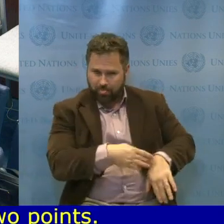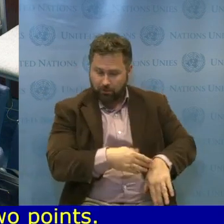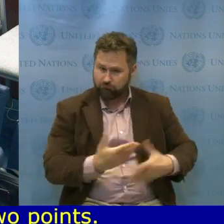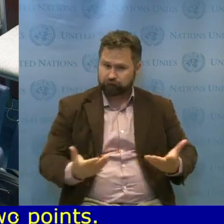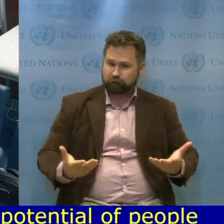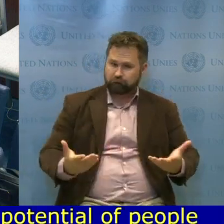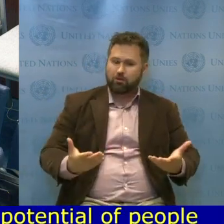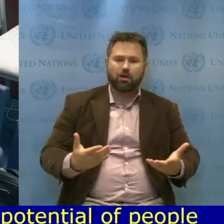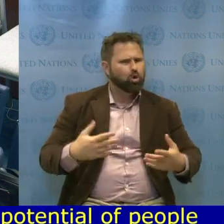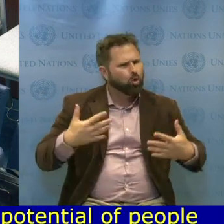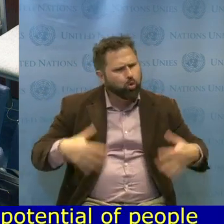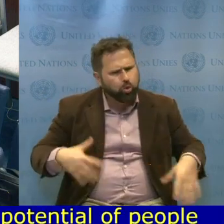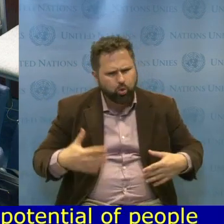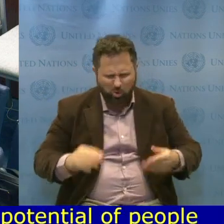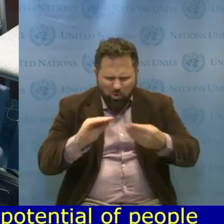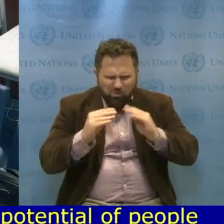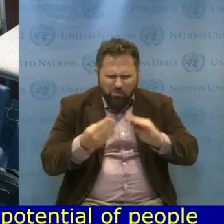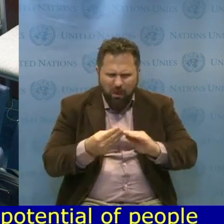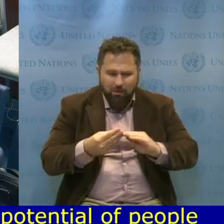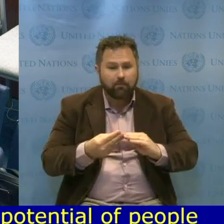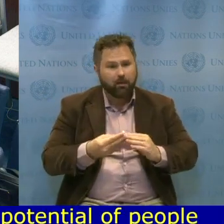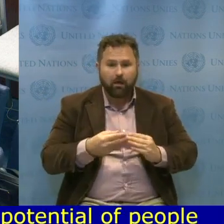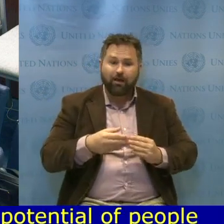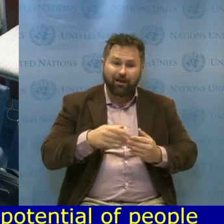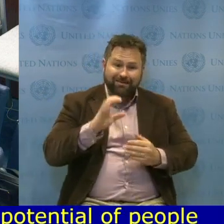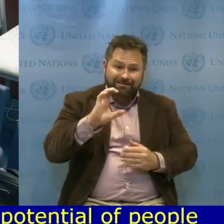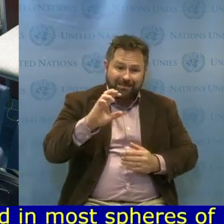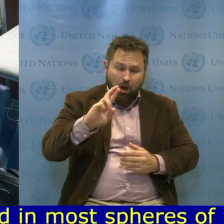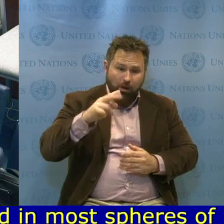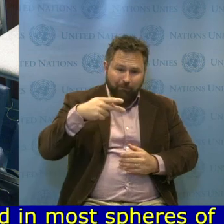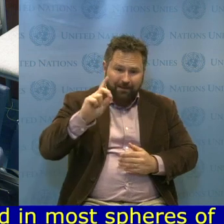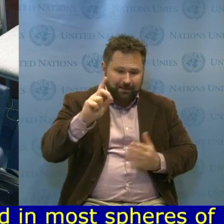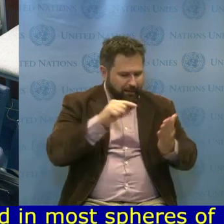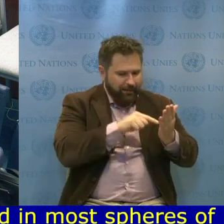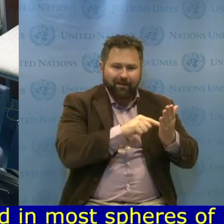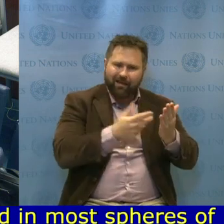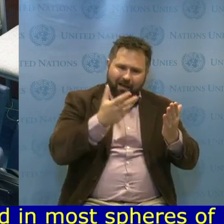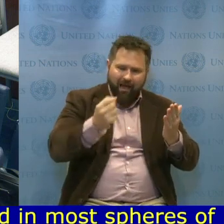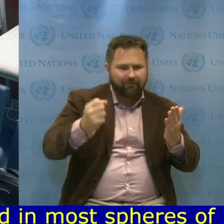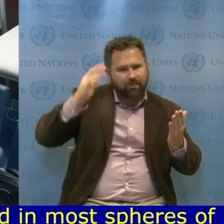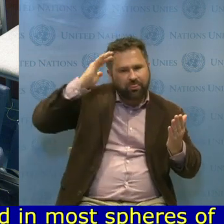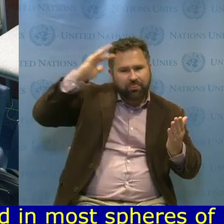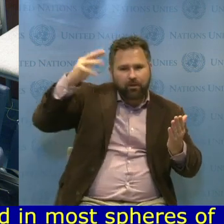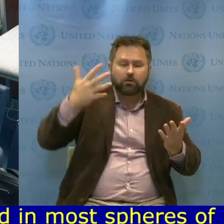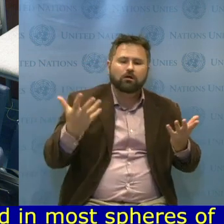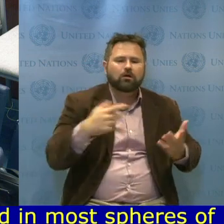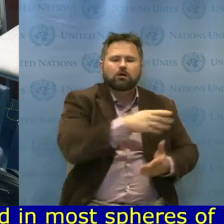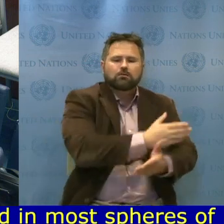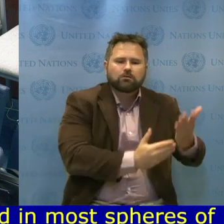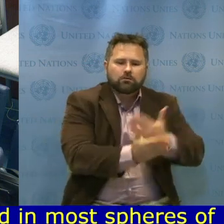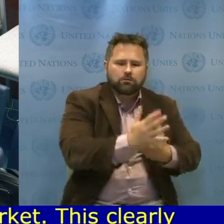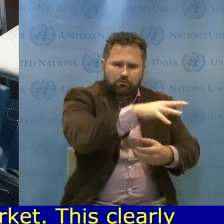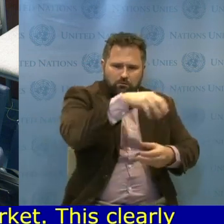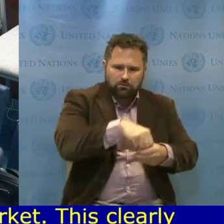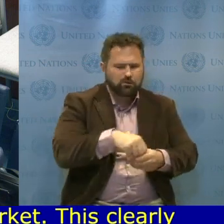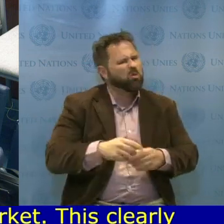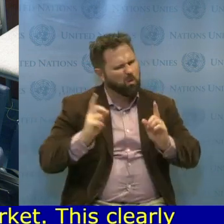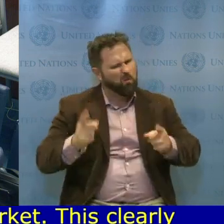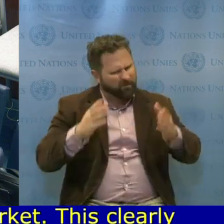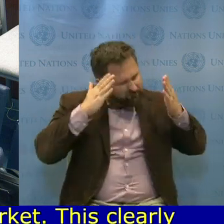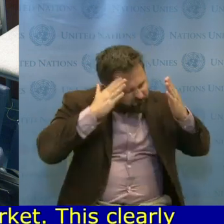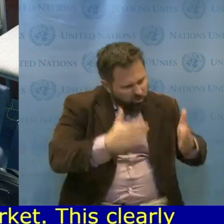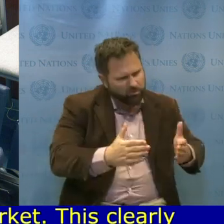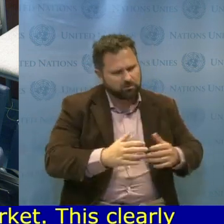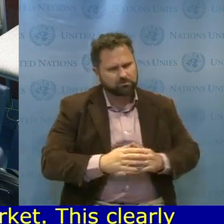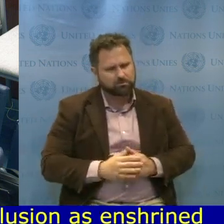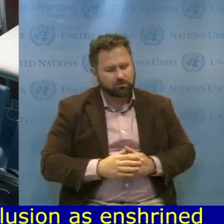clearly contradicts the principle of inclusion as enshrined in the CRPD, and we need to do more to address this. We need to make sure that